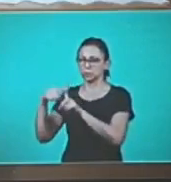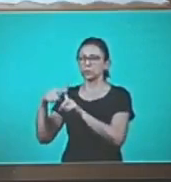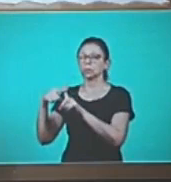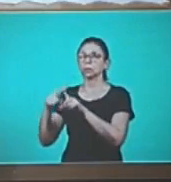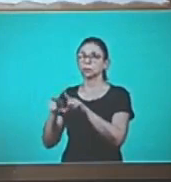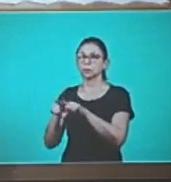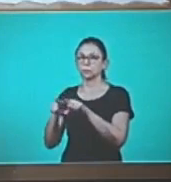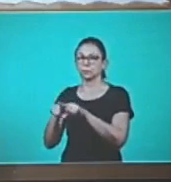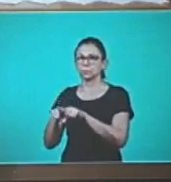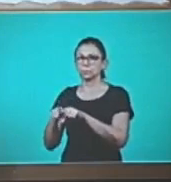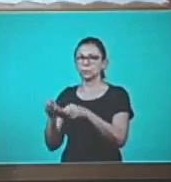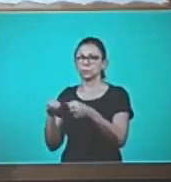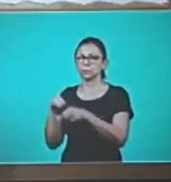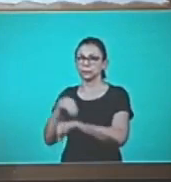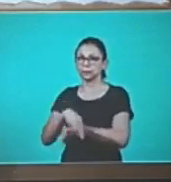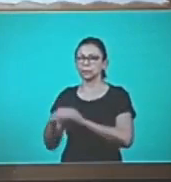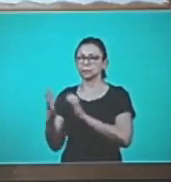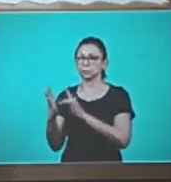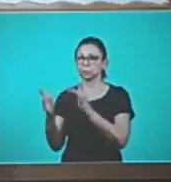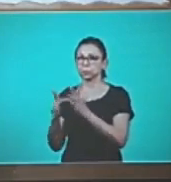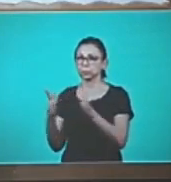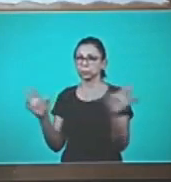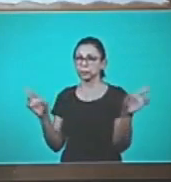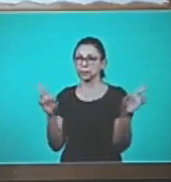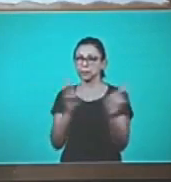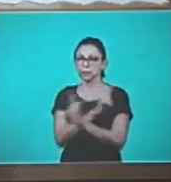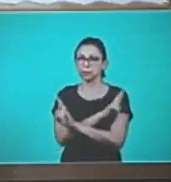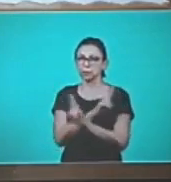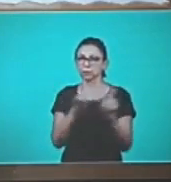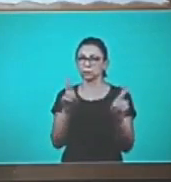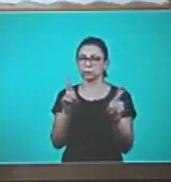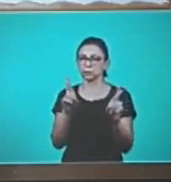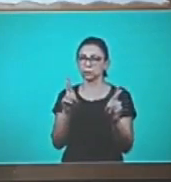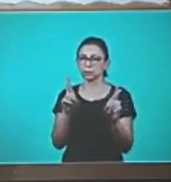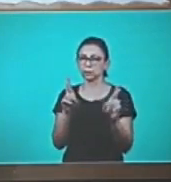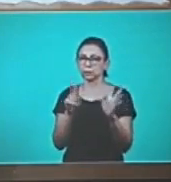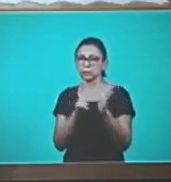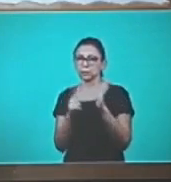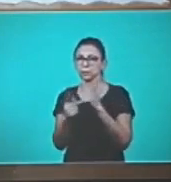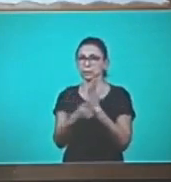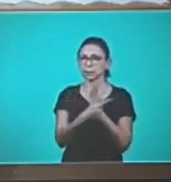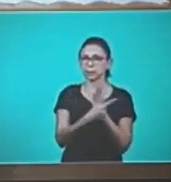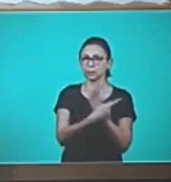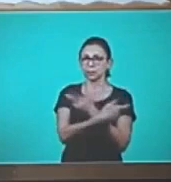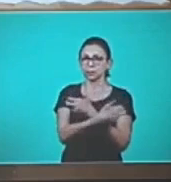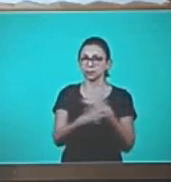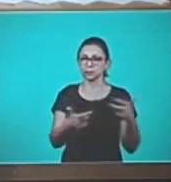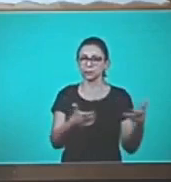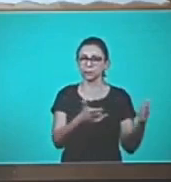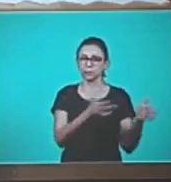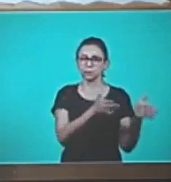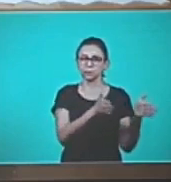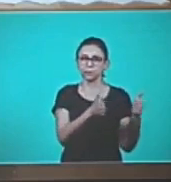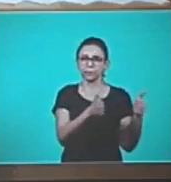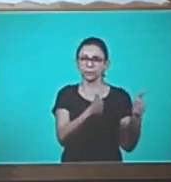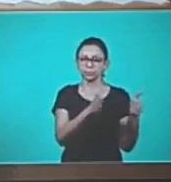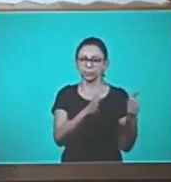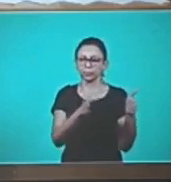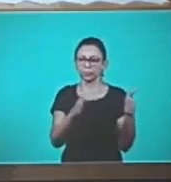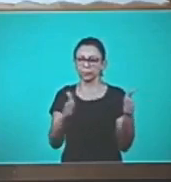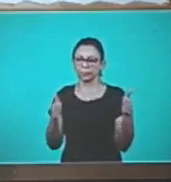uttered by the Lord Jesus. They are related to many moments, but